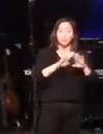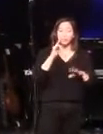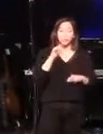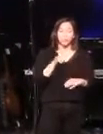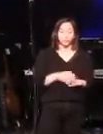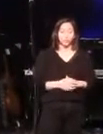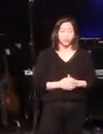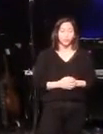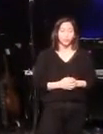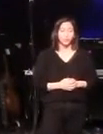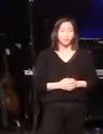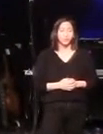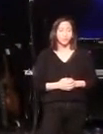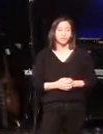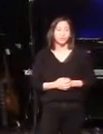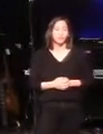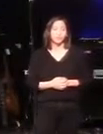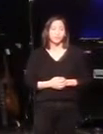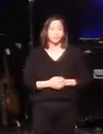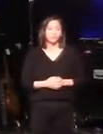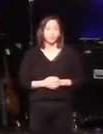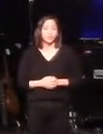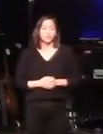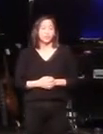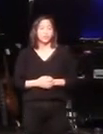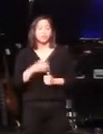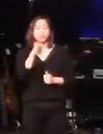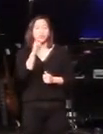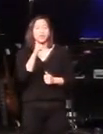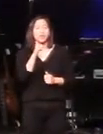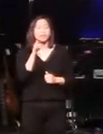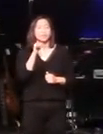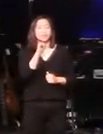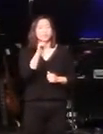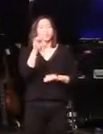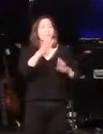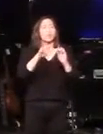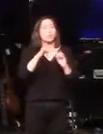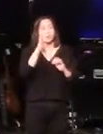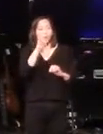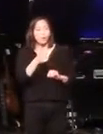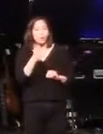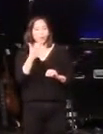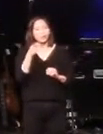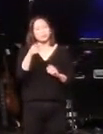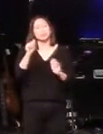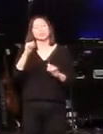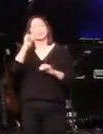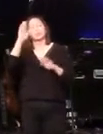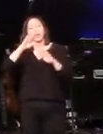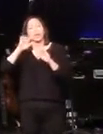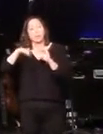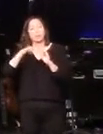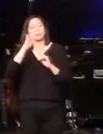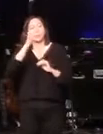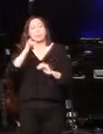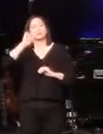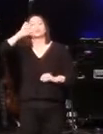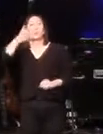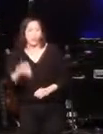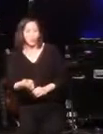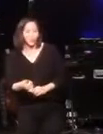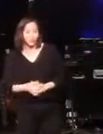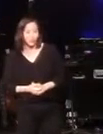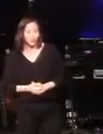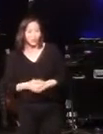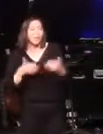Therefore, do not be anxious about tomorrow, for tomorrow will be anxious for itself. A guy goes, Jeff, I know how to make sure you have food tomorrow, and I know how to make food the next day. If your focus